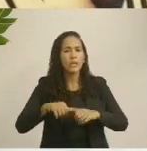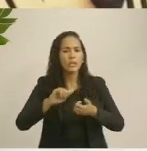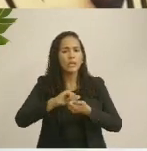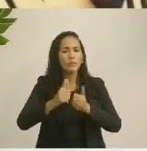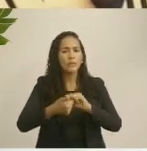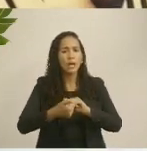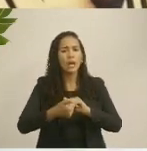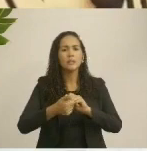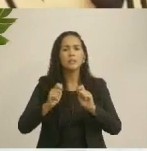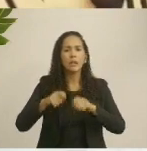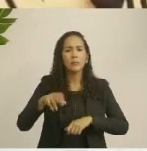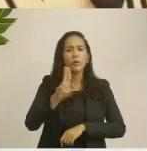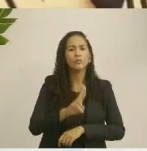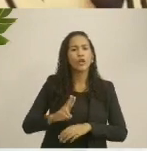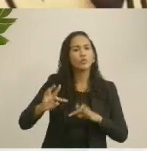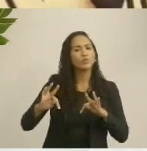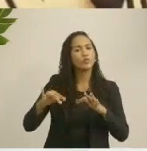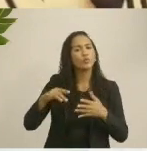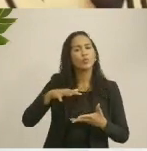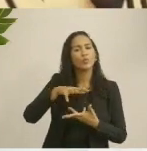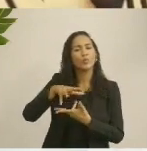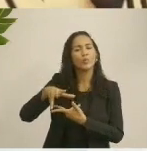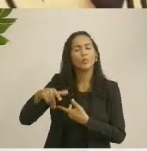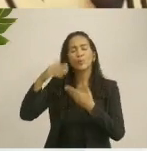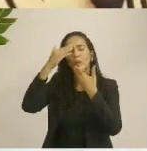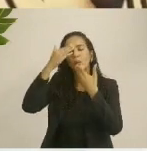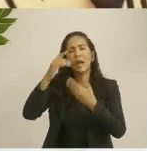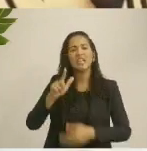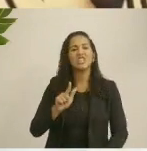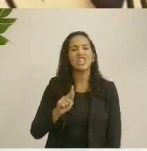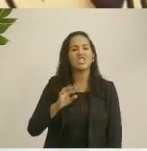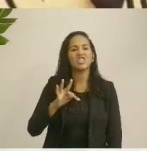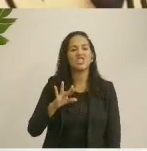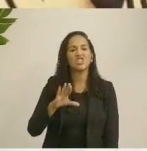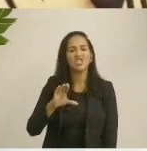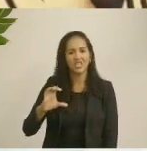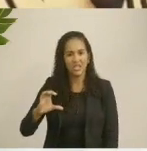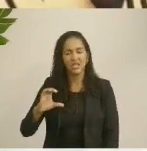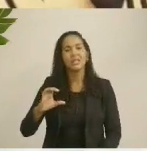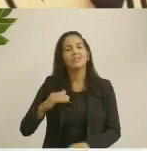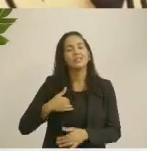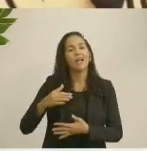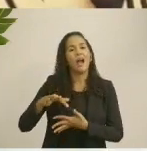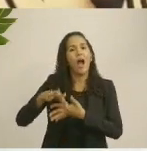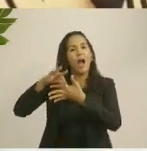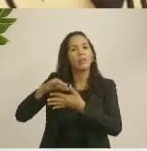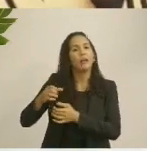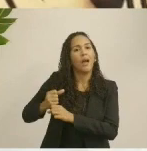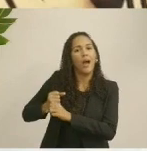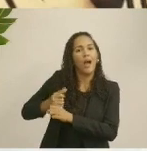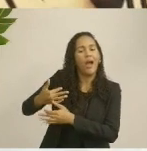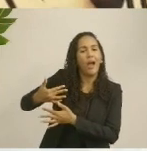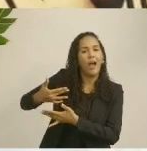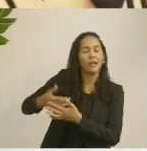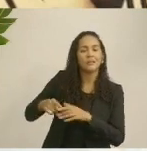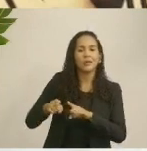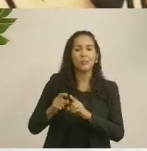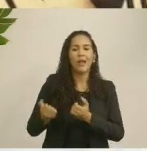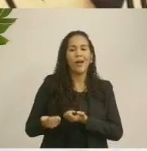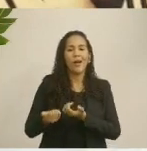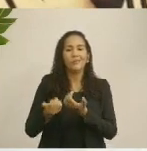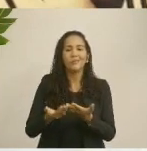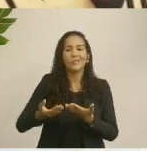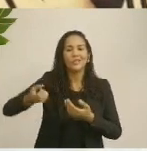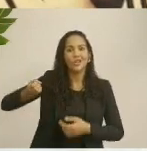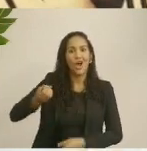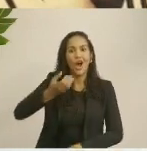to GSTIC for your leadership over the years on promoting new innovative solutions. Thank you